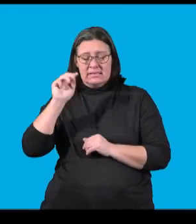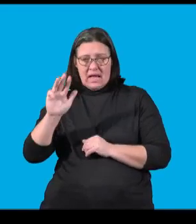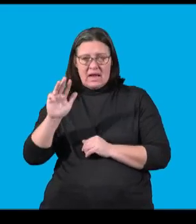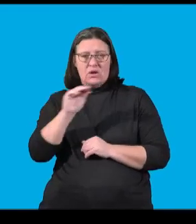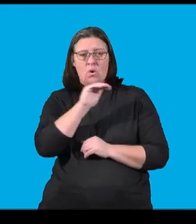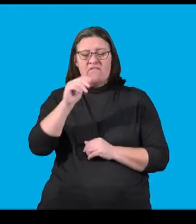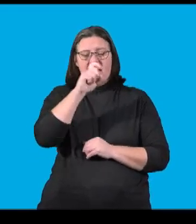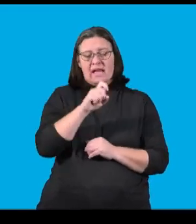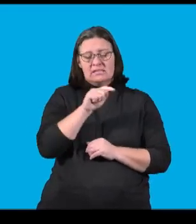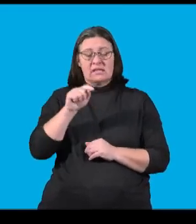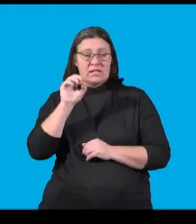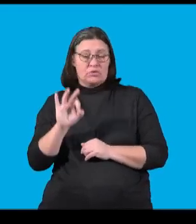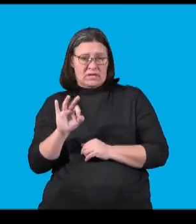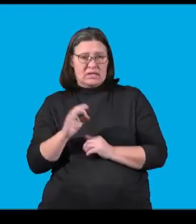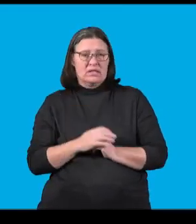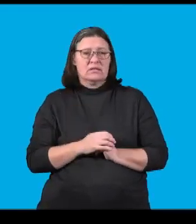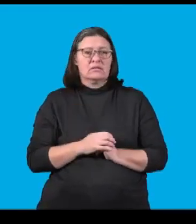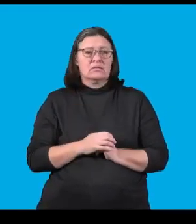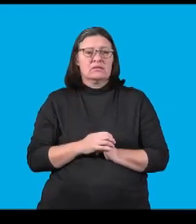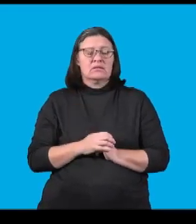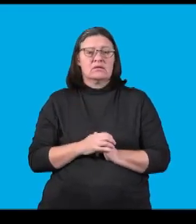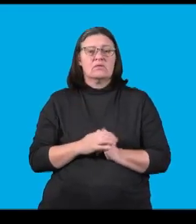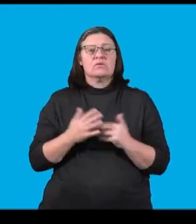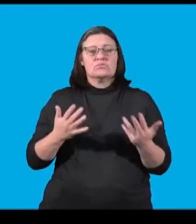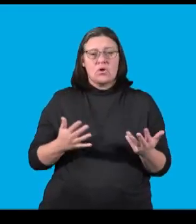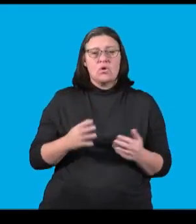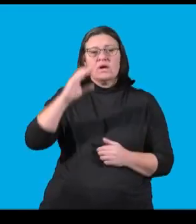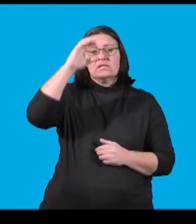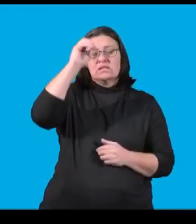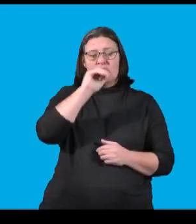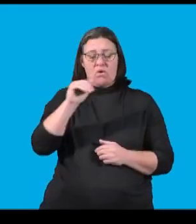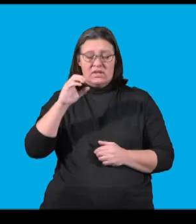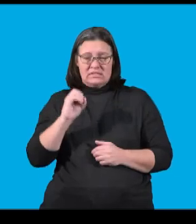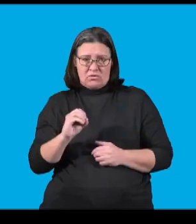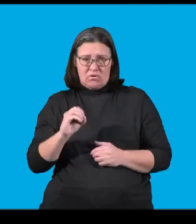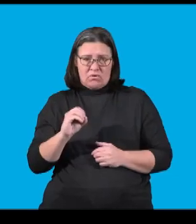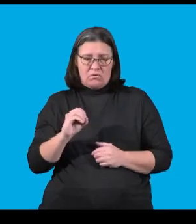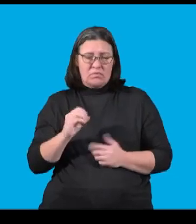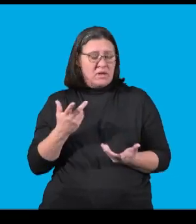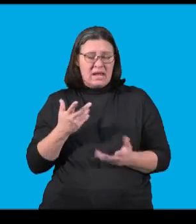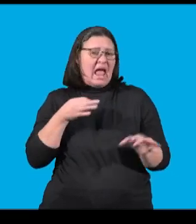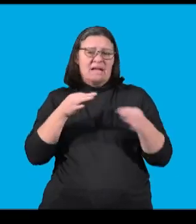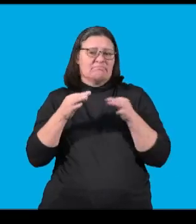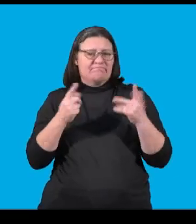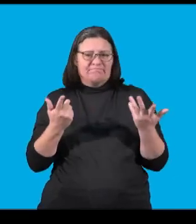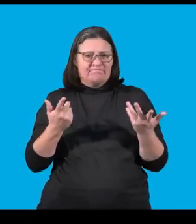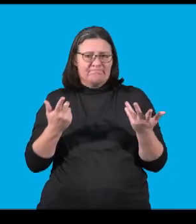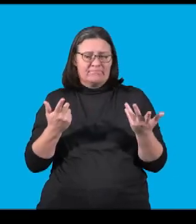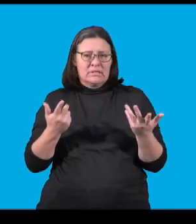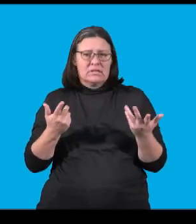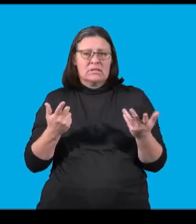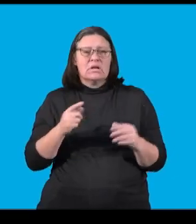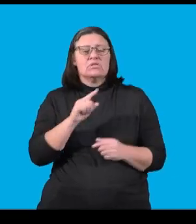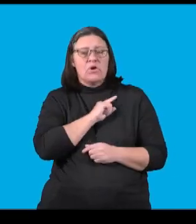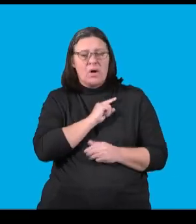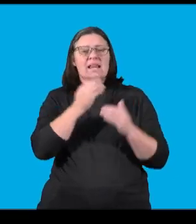9 over x minus 3, what would happen? The entire expression becomes 0 over 0, which is undefined. So